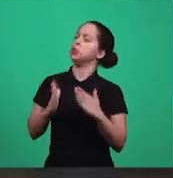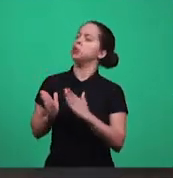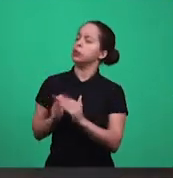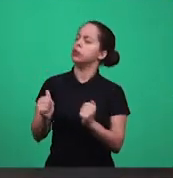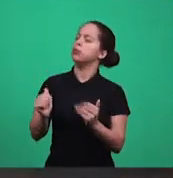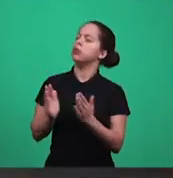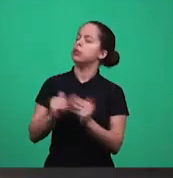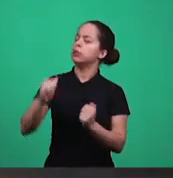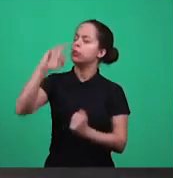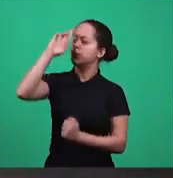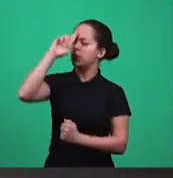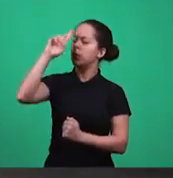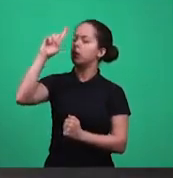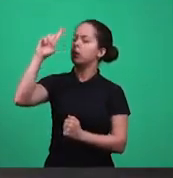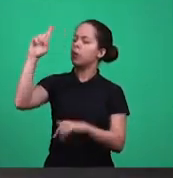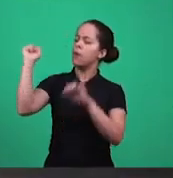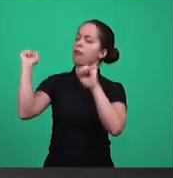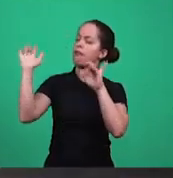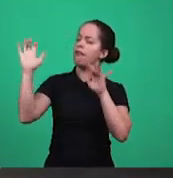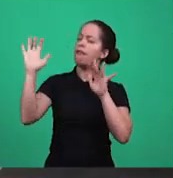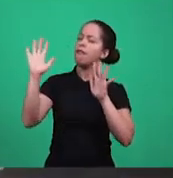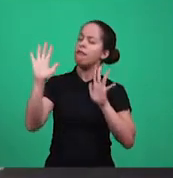Oh, seek the blessings of the Lord.